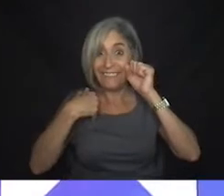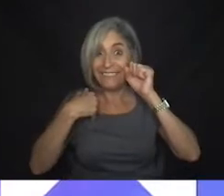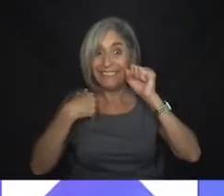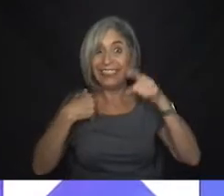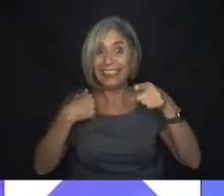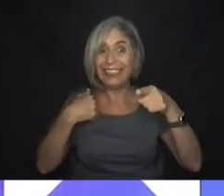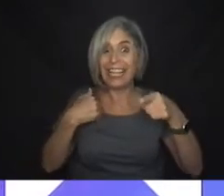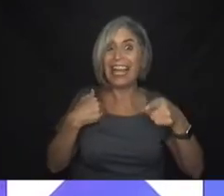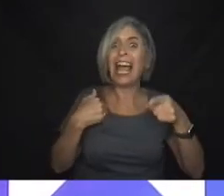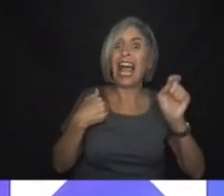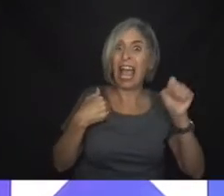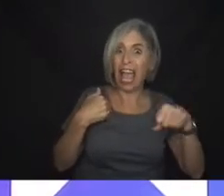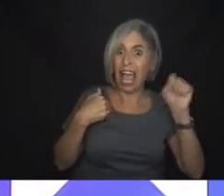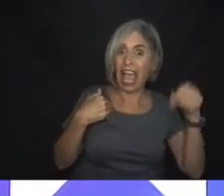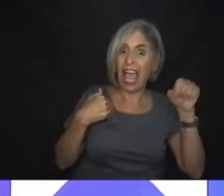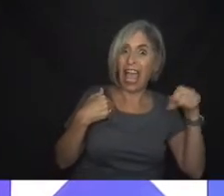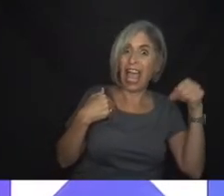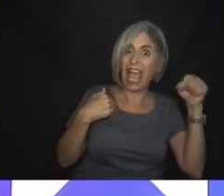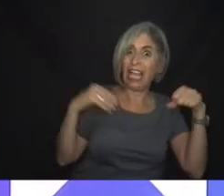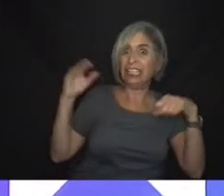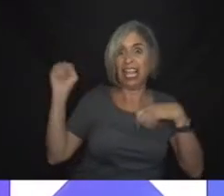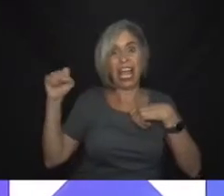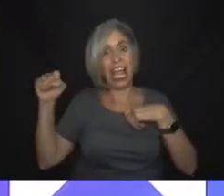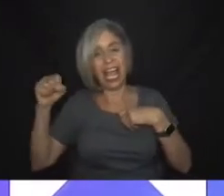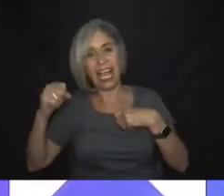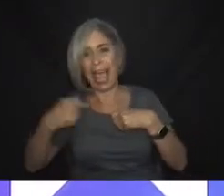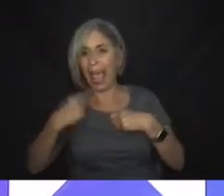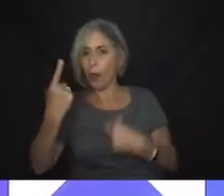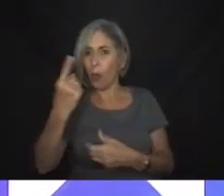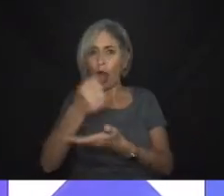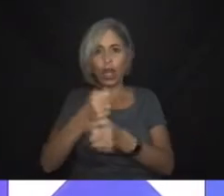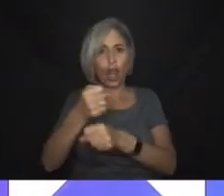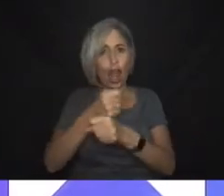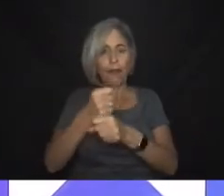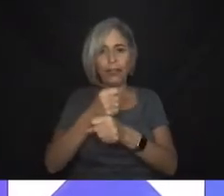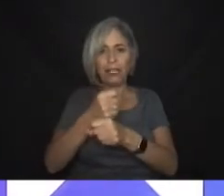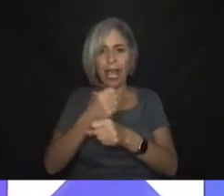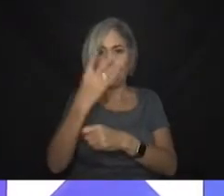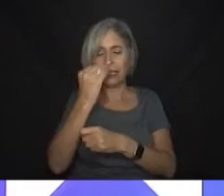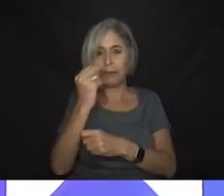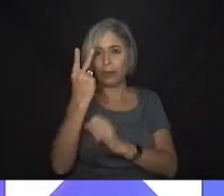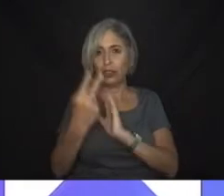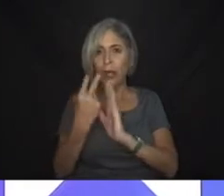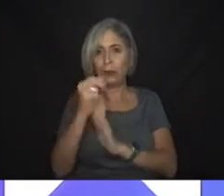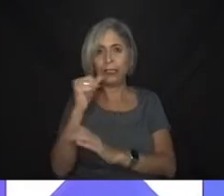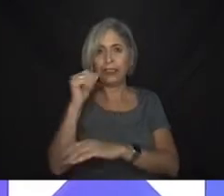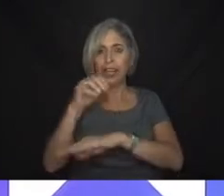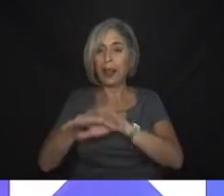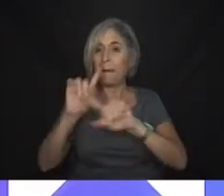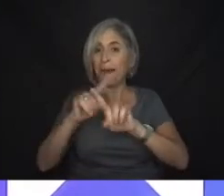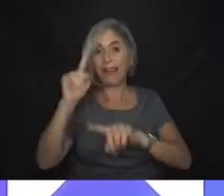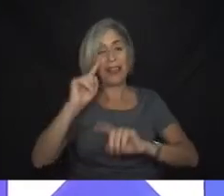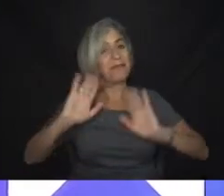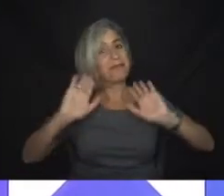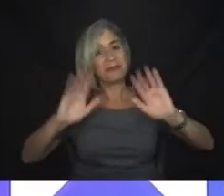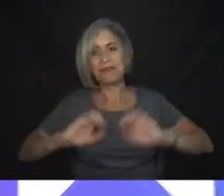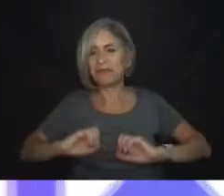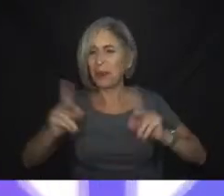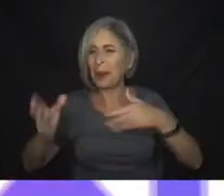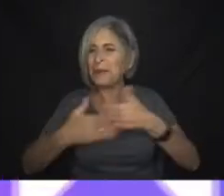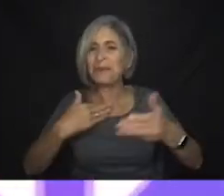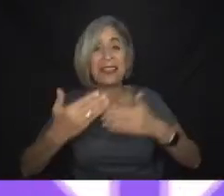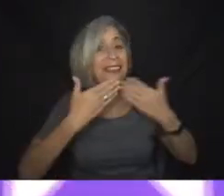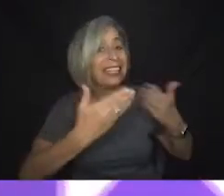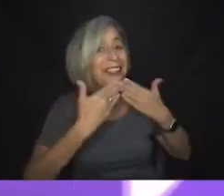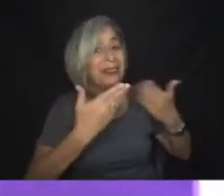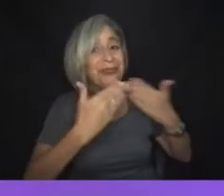Yes, that was a resounding yes. I had just one coffee today, and I slept like 2 hours last night. But I think, awesome, thank you. Thank you so